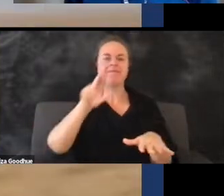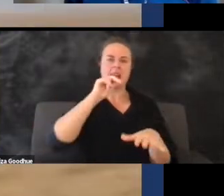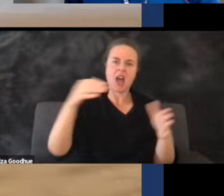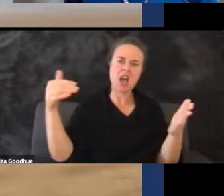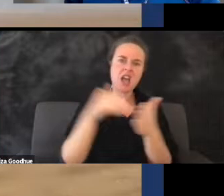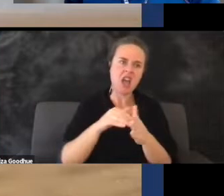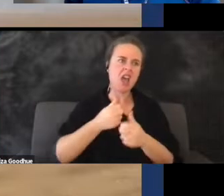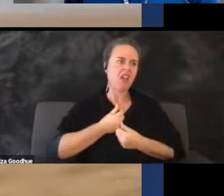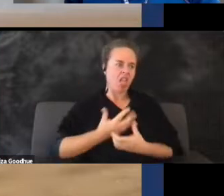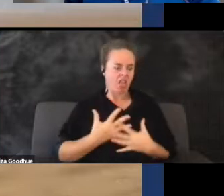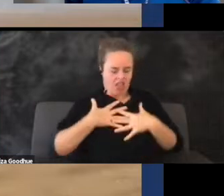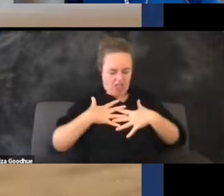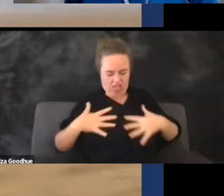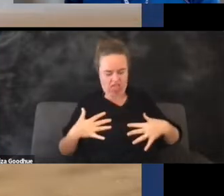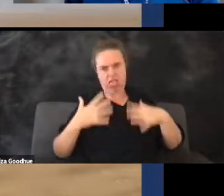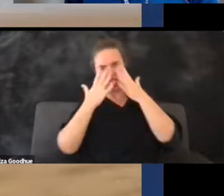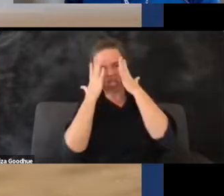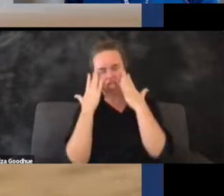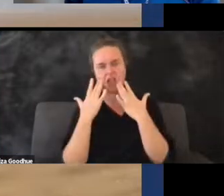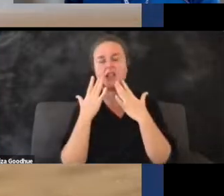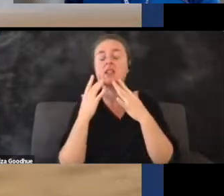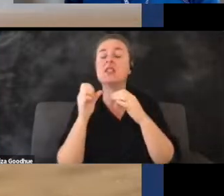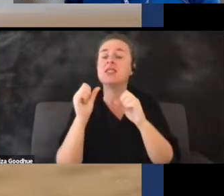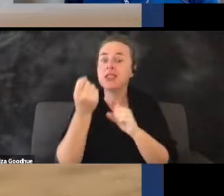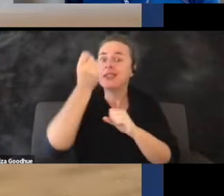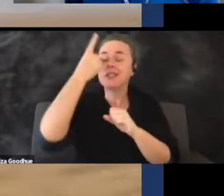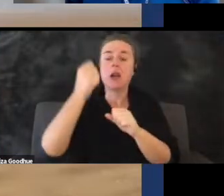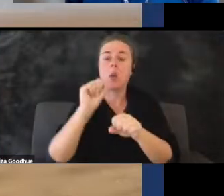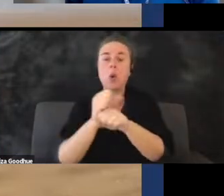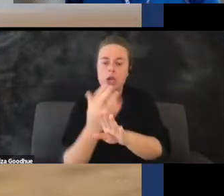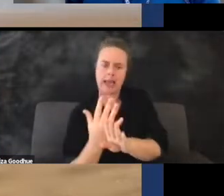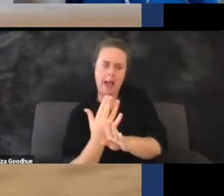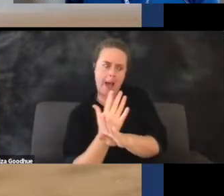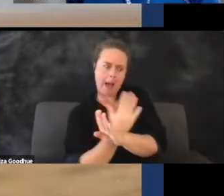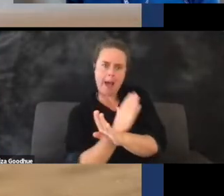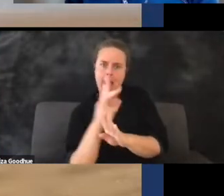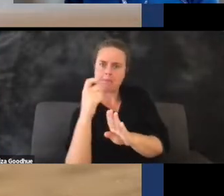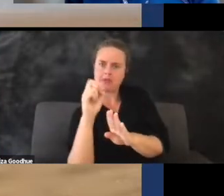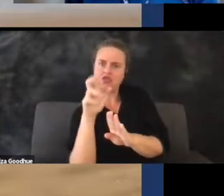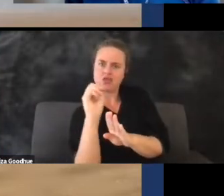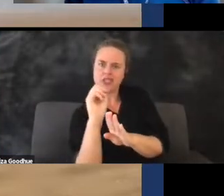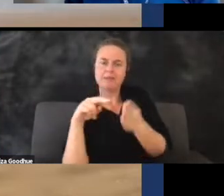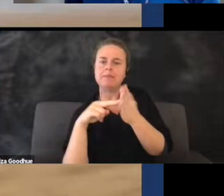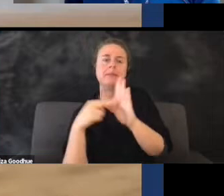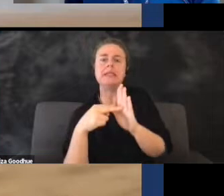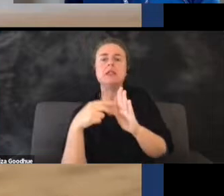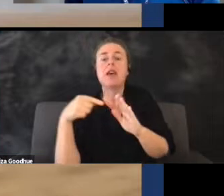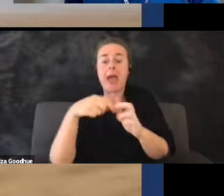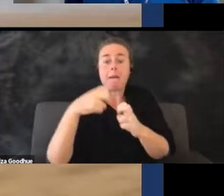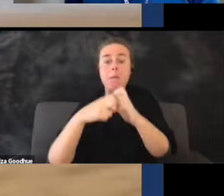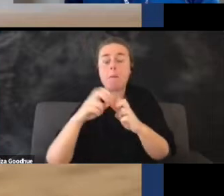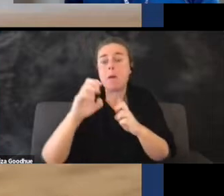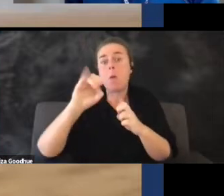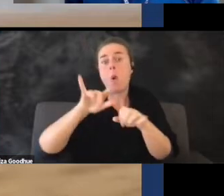really when we're talking about working upstream, we're talking about preventing the oil spill from ever happening so that the little